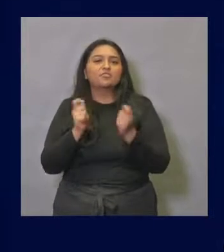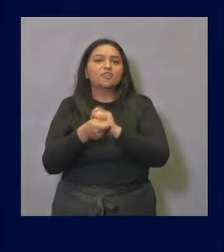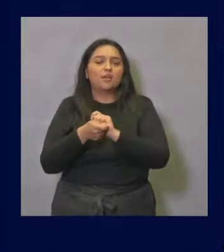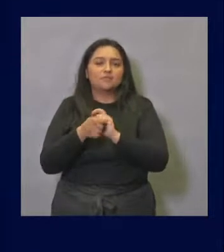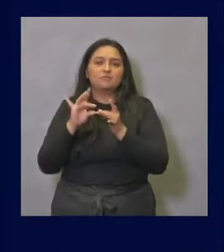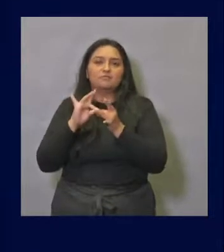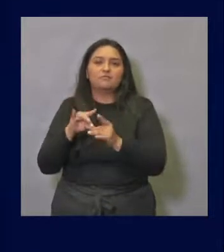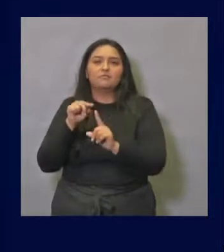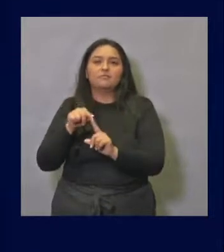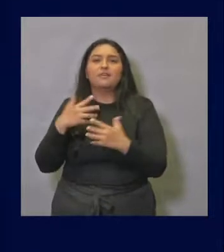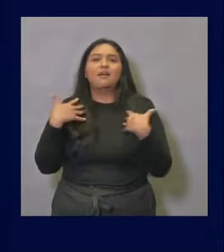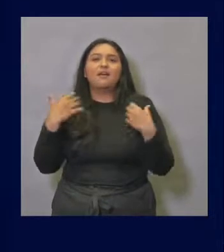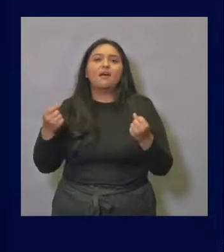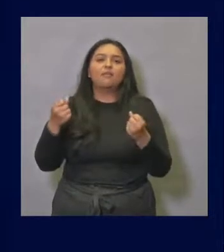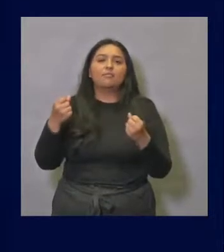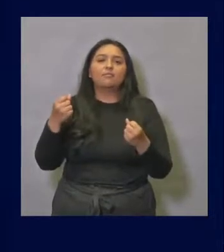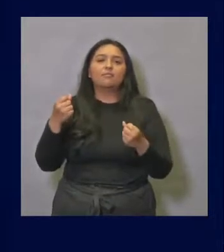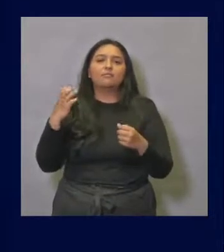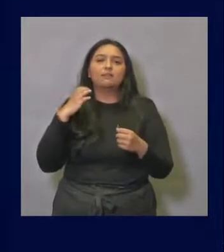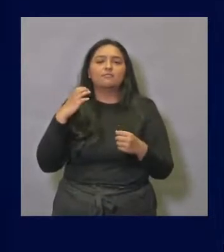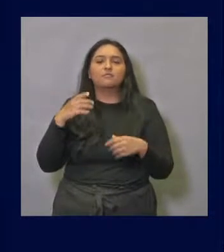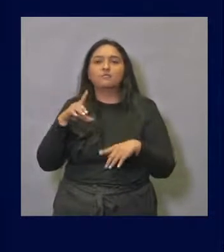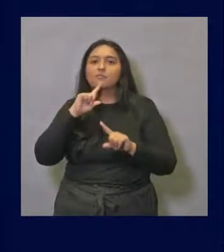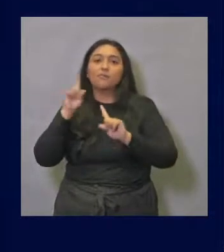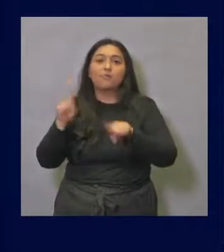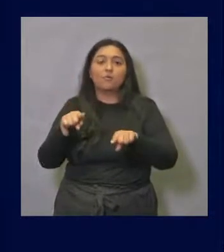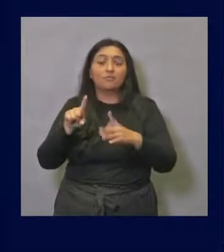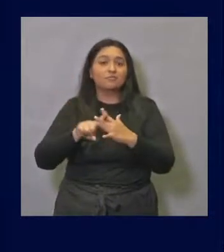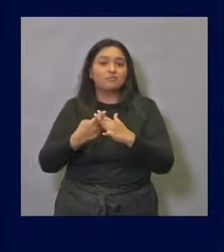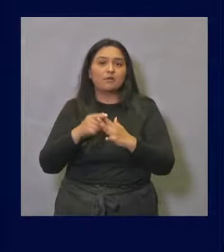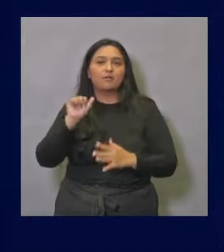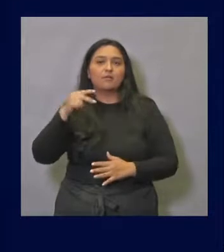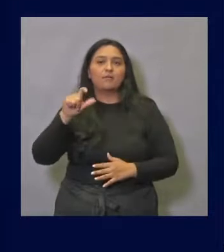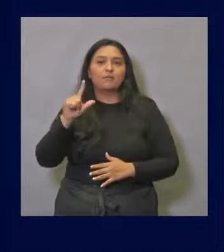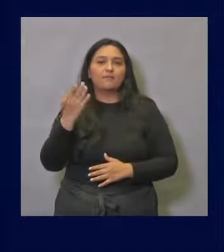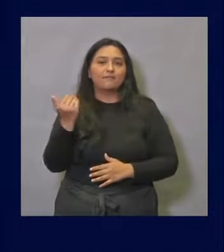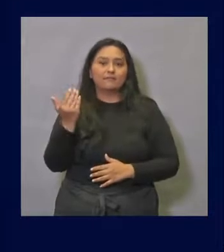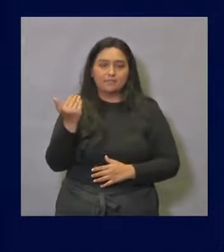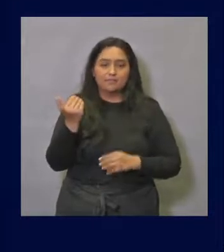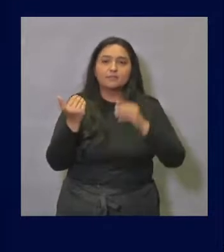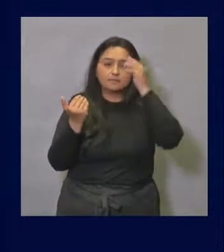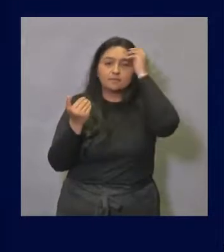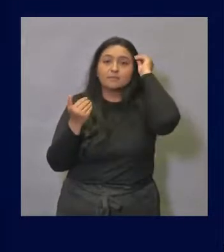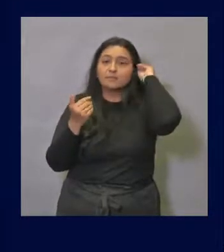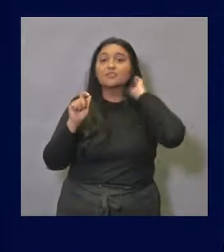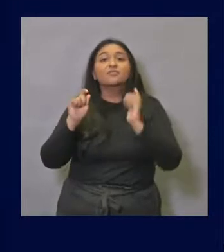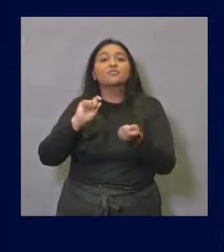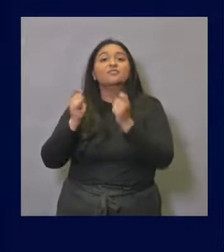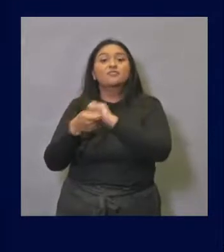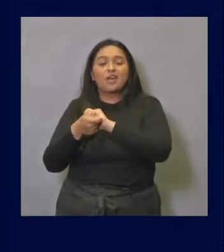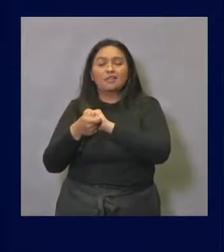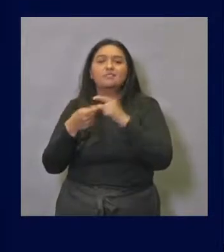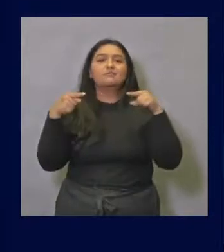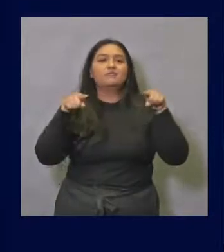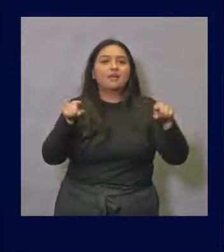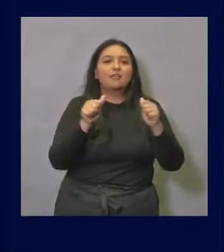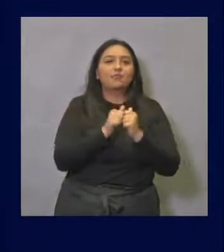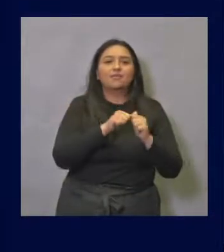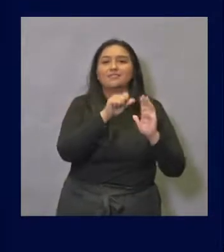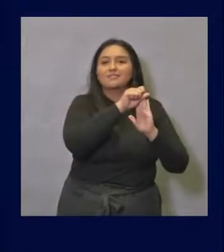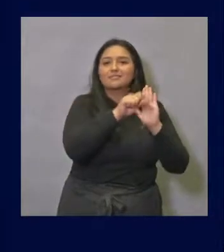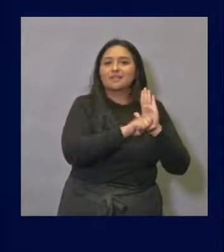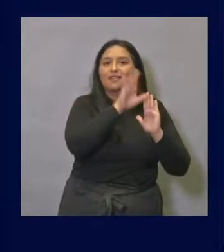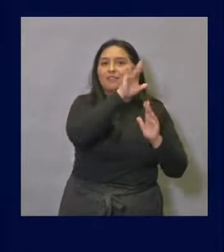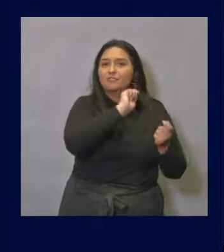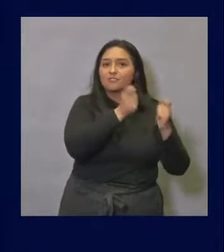order, which will take effect on April 15th. These changes align with the state changes to the blueprint regarding